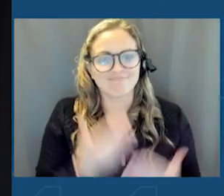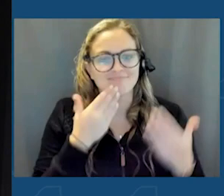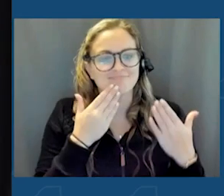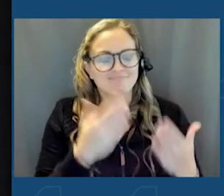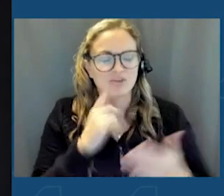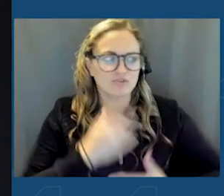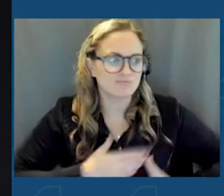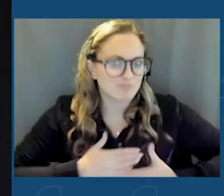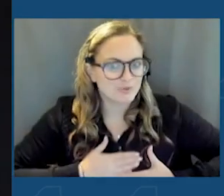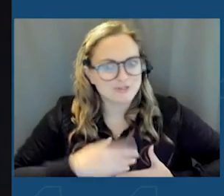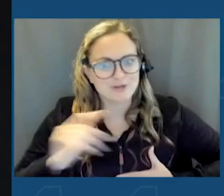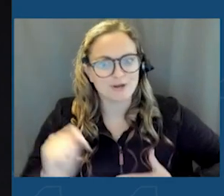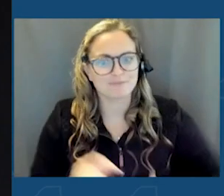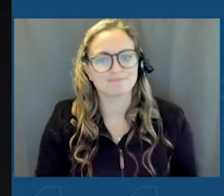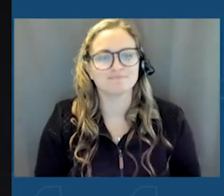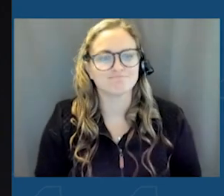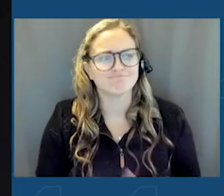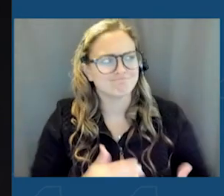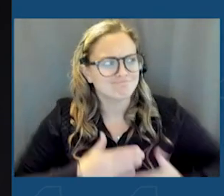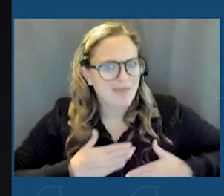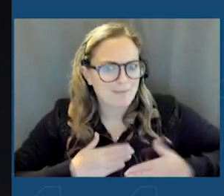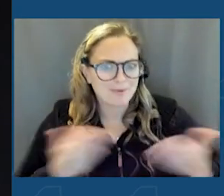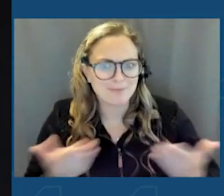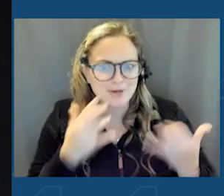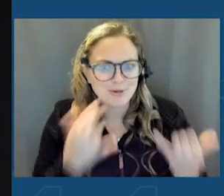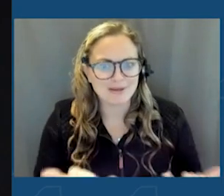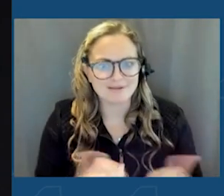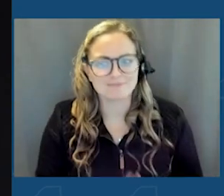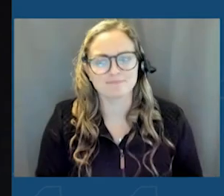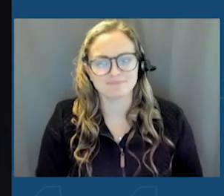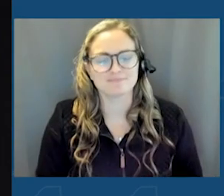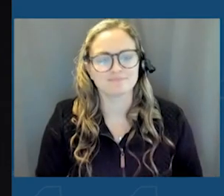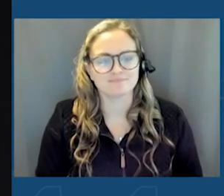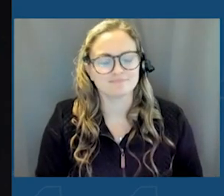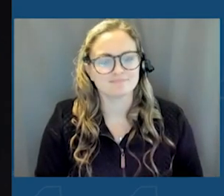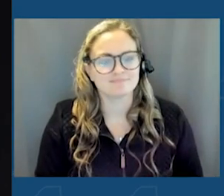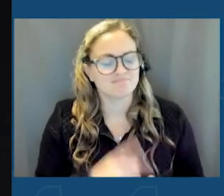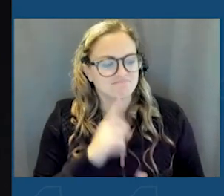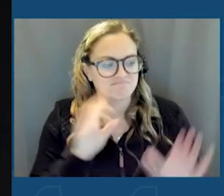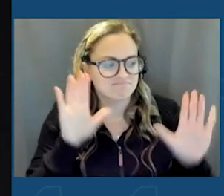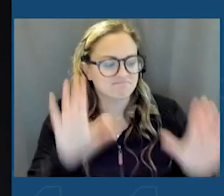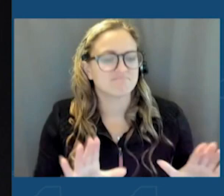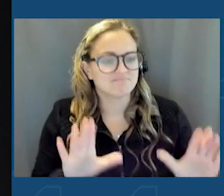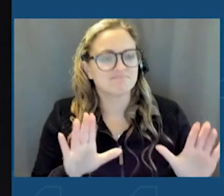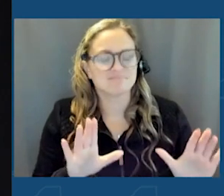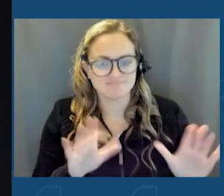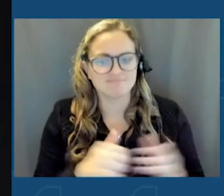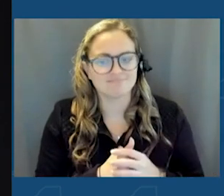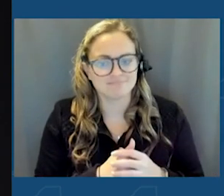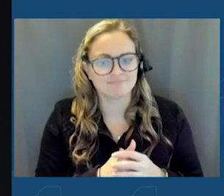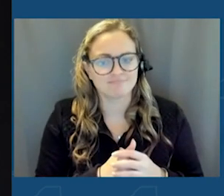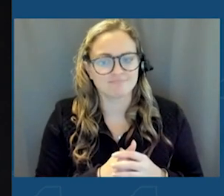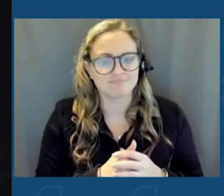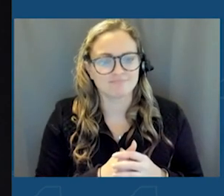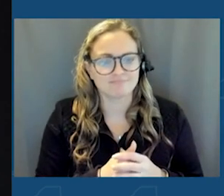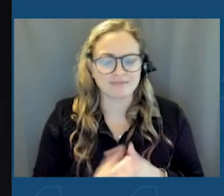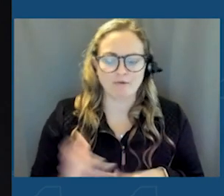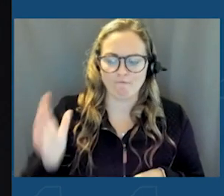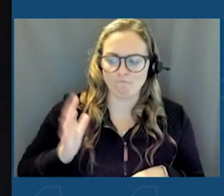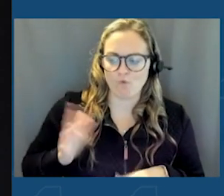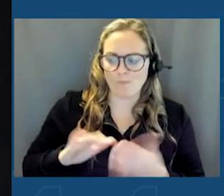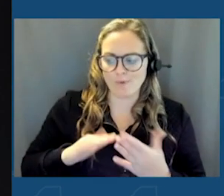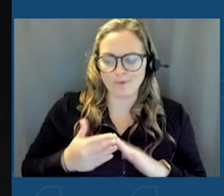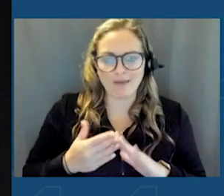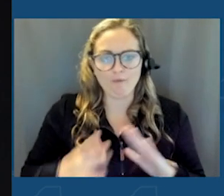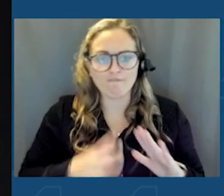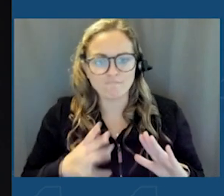and so happy to be here today. This is really extraordinary, and it takes a former town official and a former county